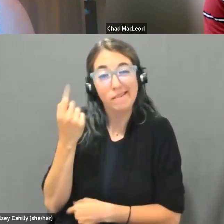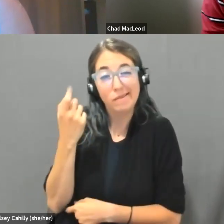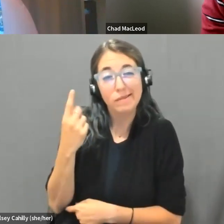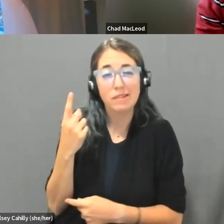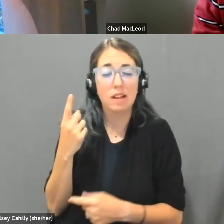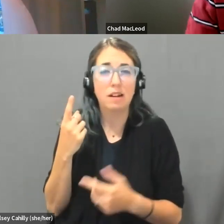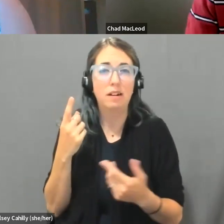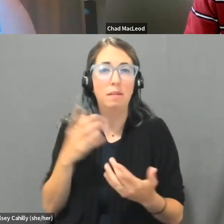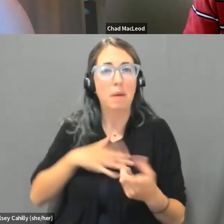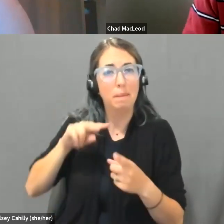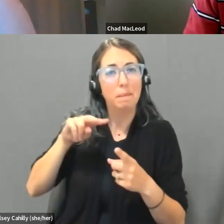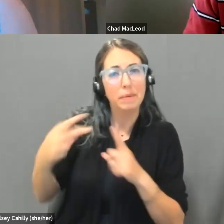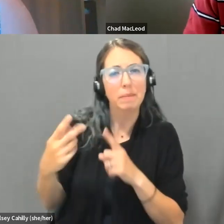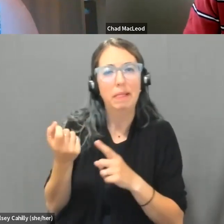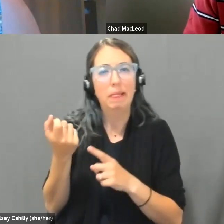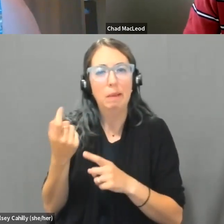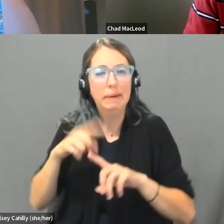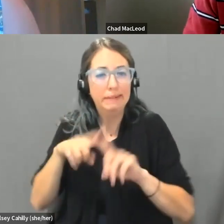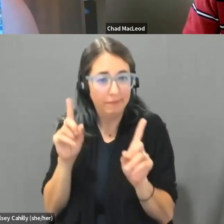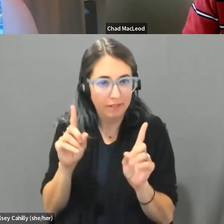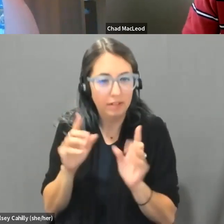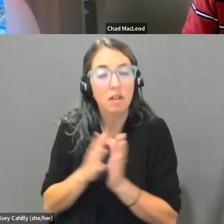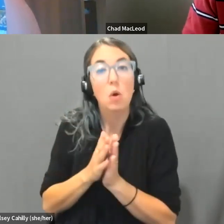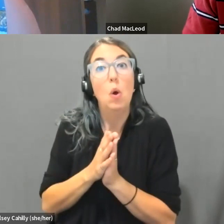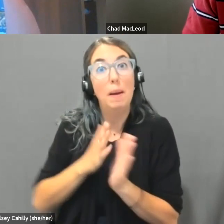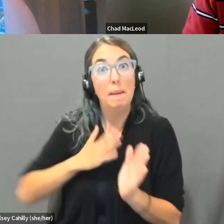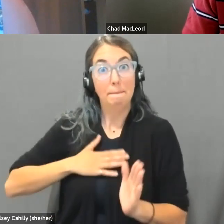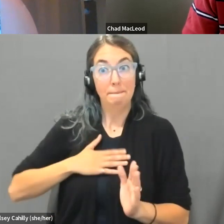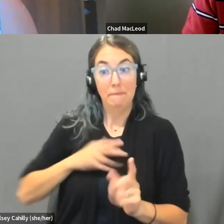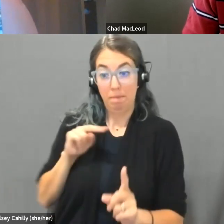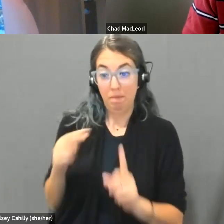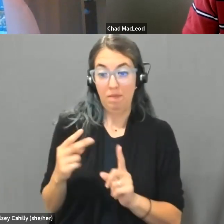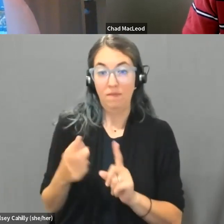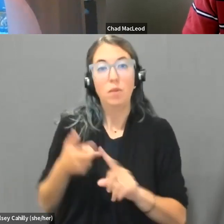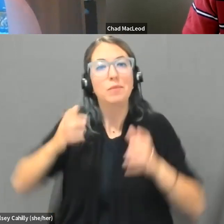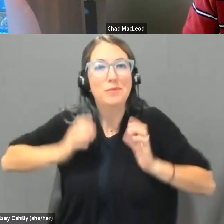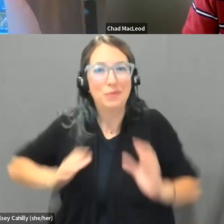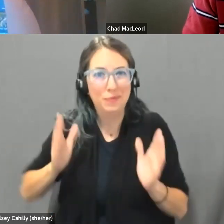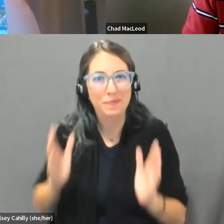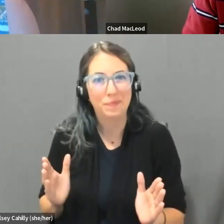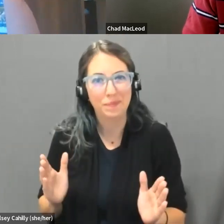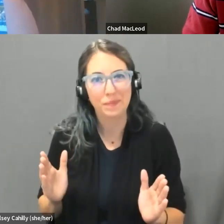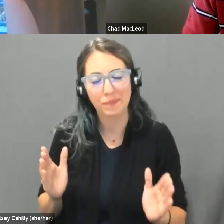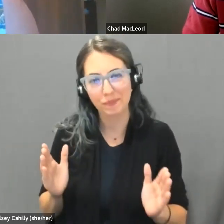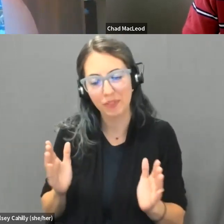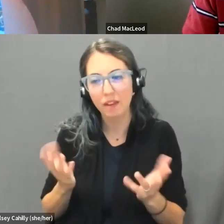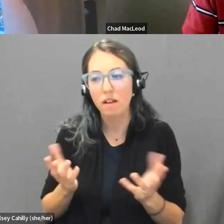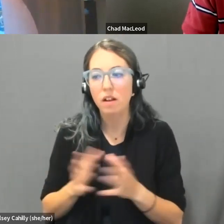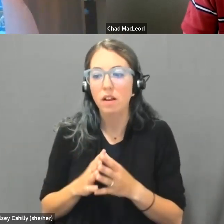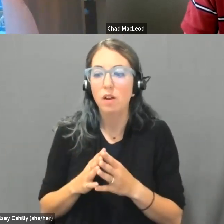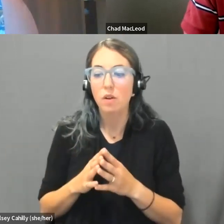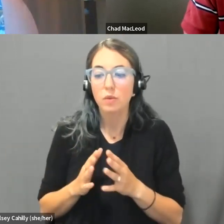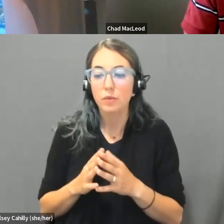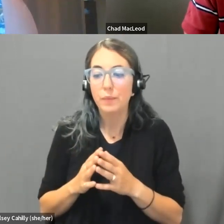at this a little bit differently. So I heard it from a consumer point of view, and I think the answer is